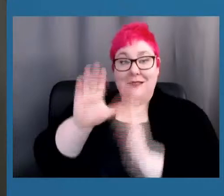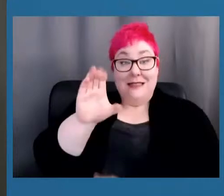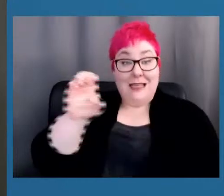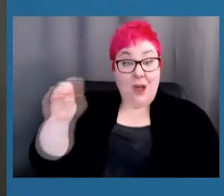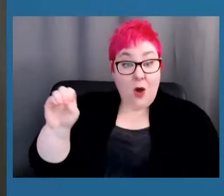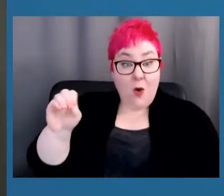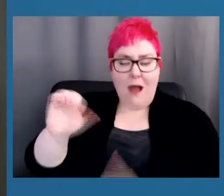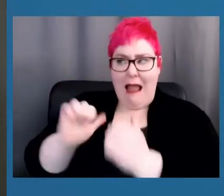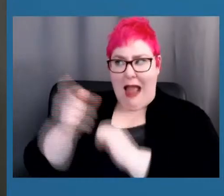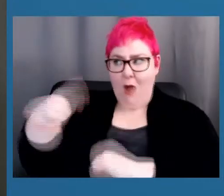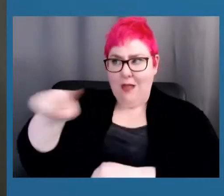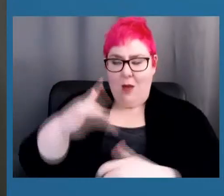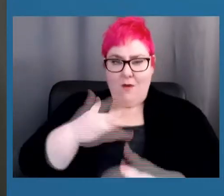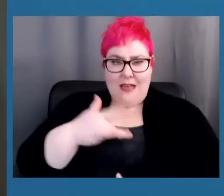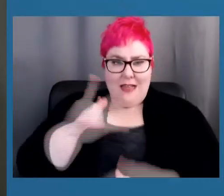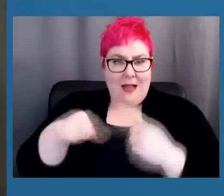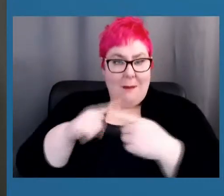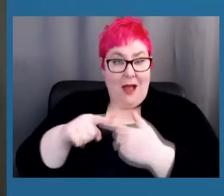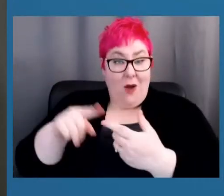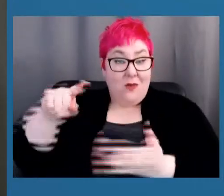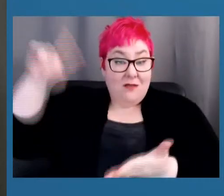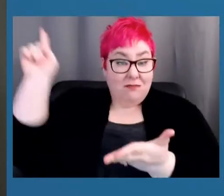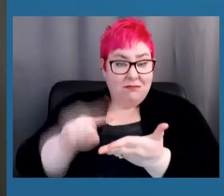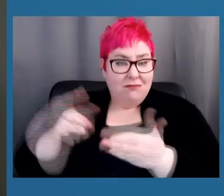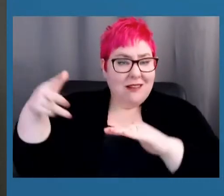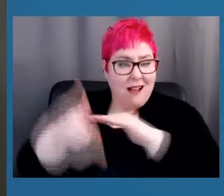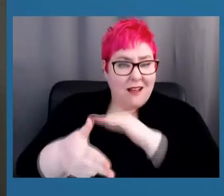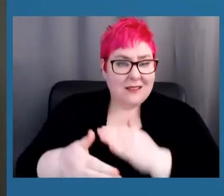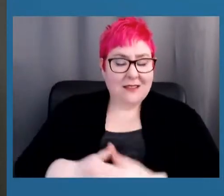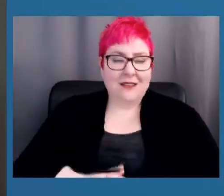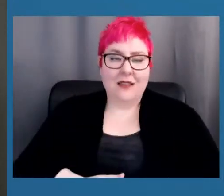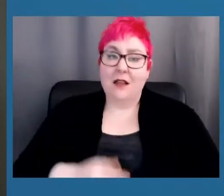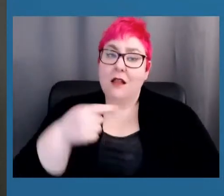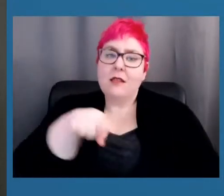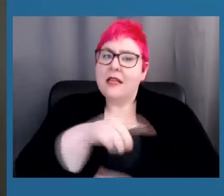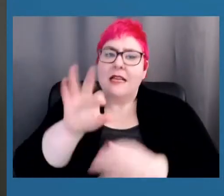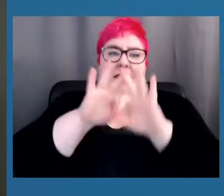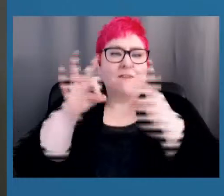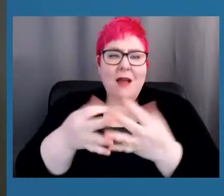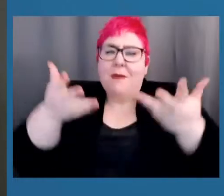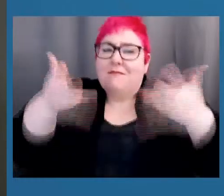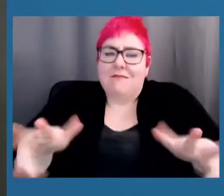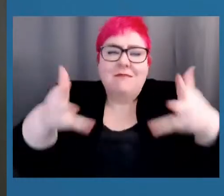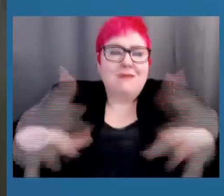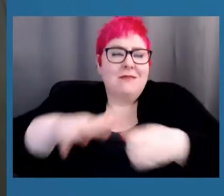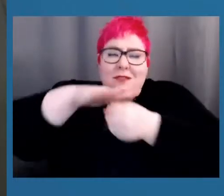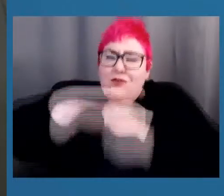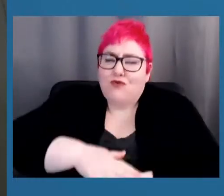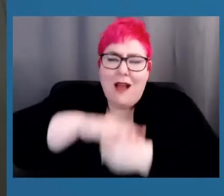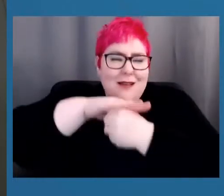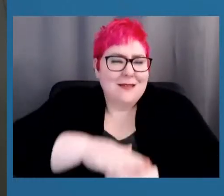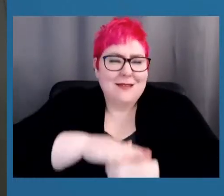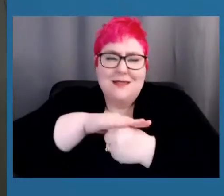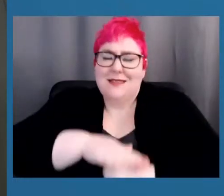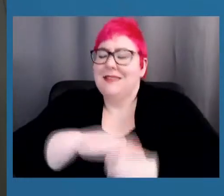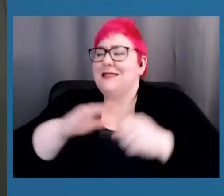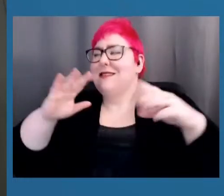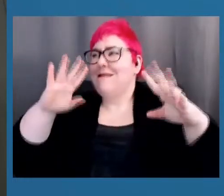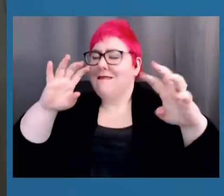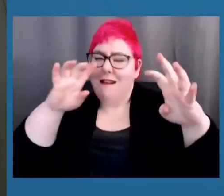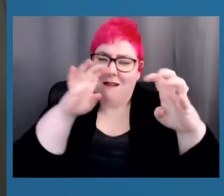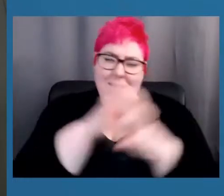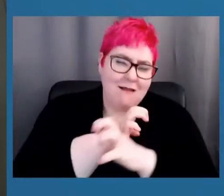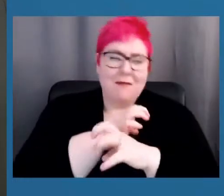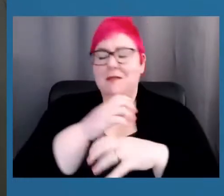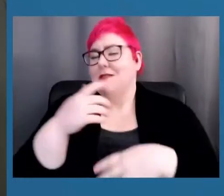cuts in Washington, these families have enough stress in their lives. They're dealing with complex situations, life and